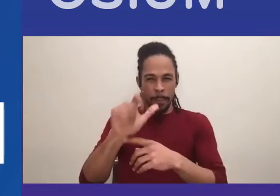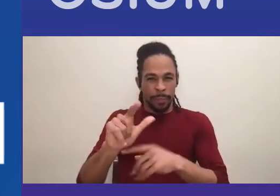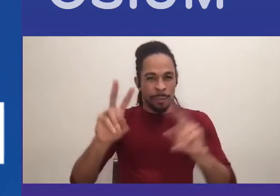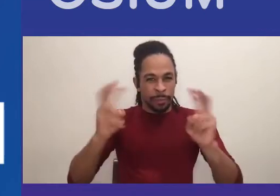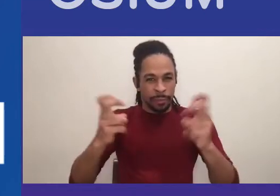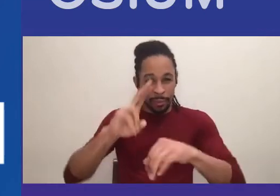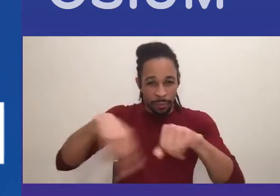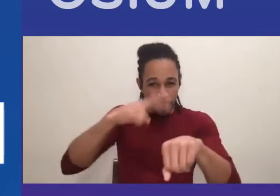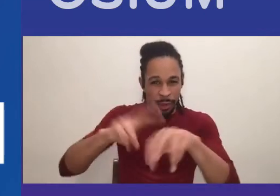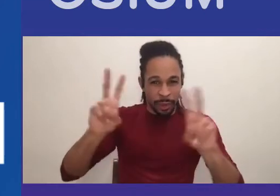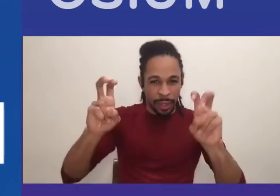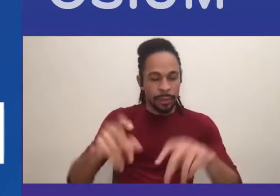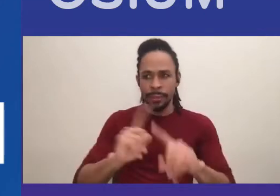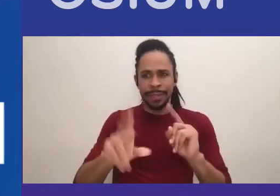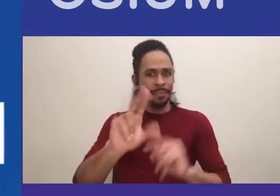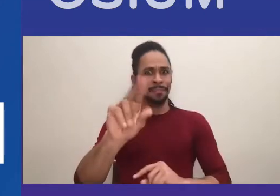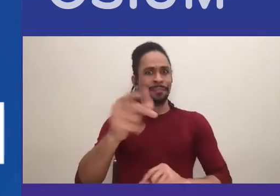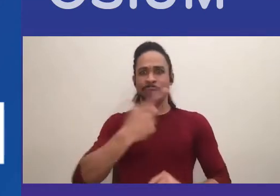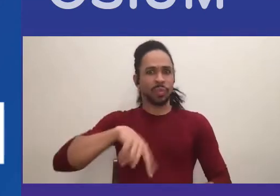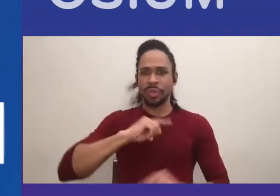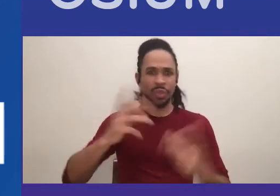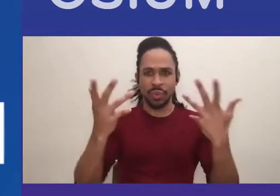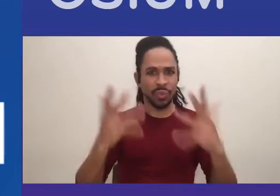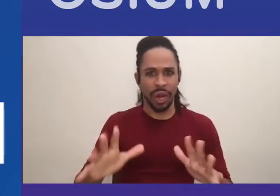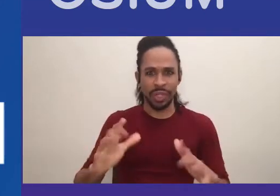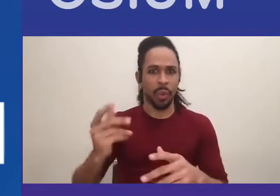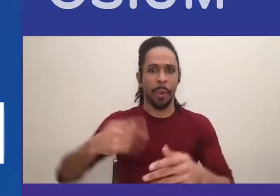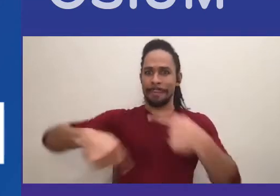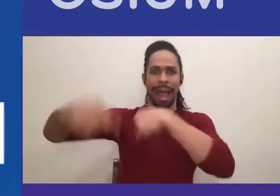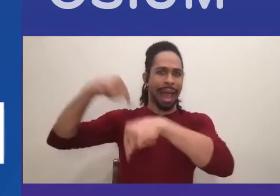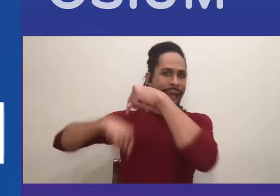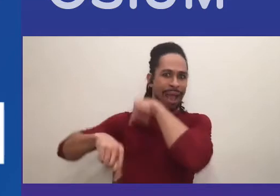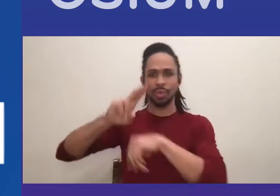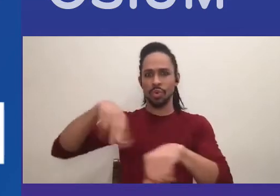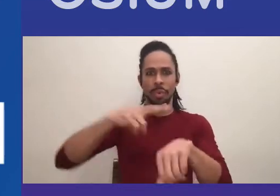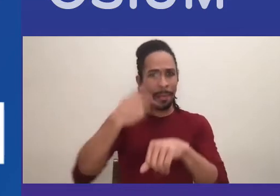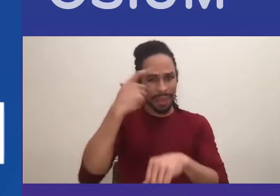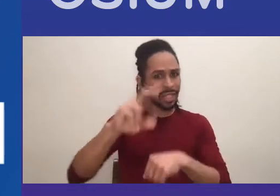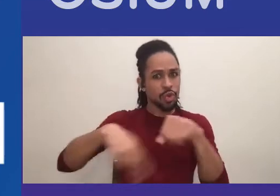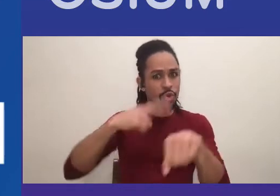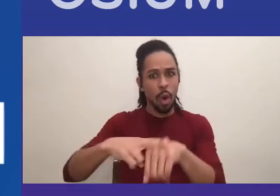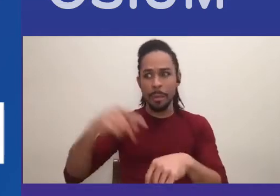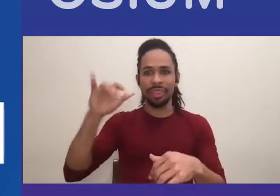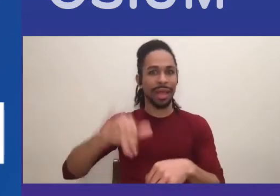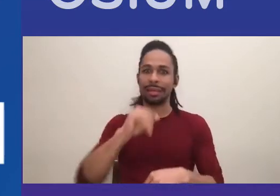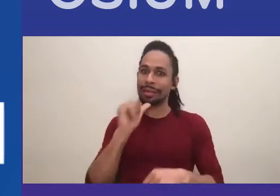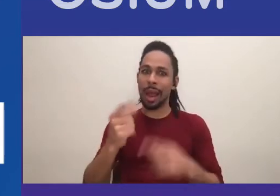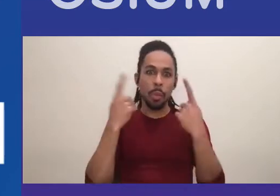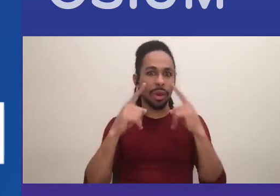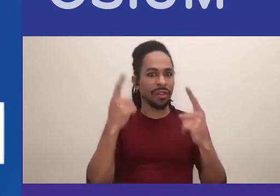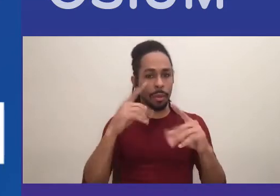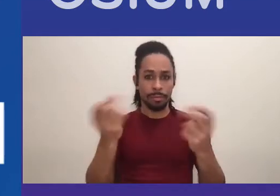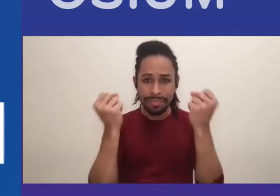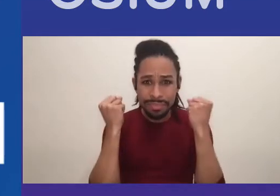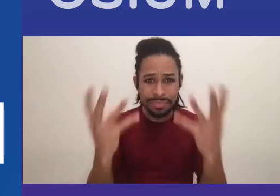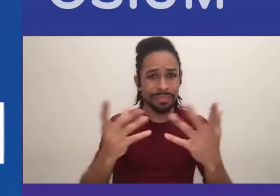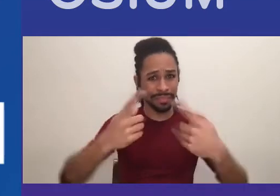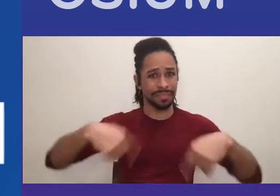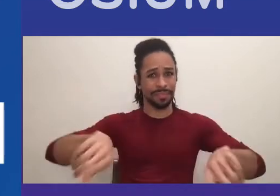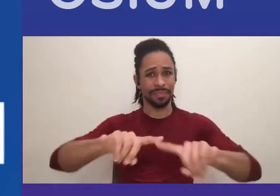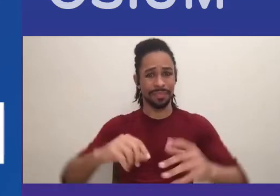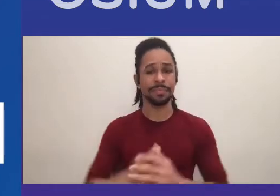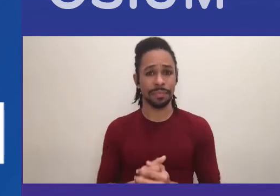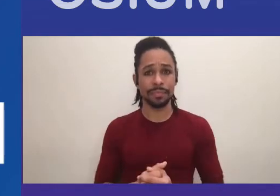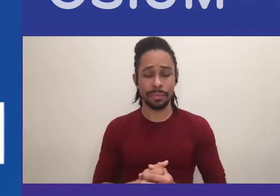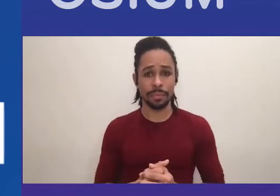no, we don't want to go back to what was normal, because what was normal was not working for a lot of us, and what